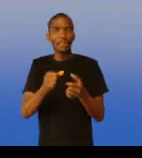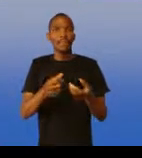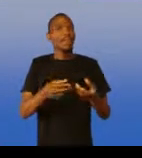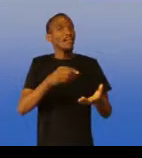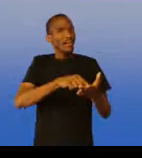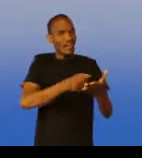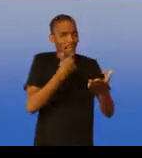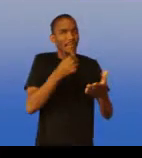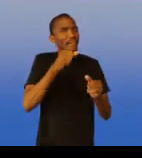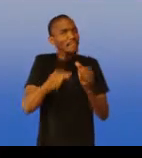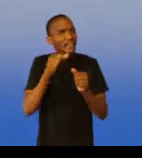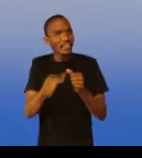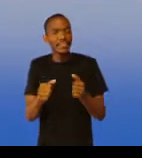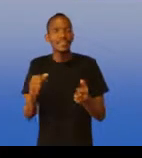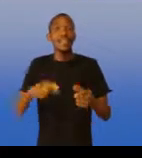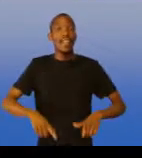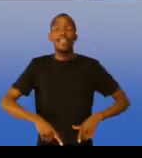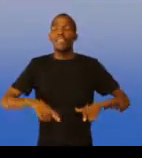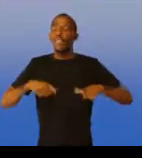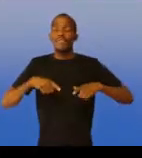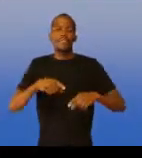early, and live long.